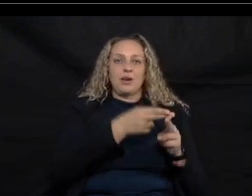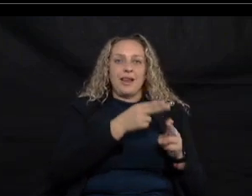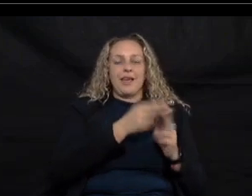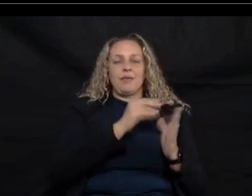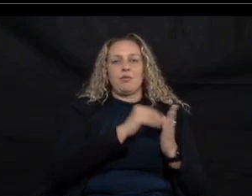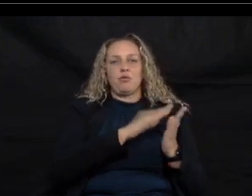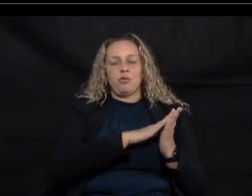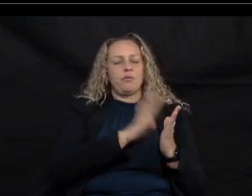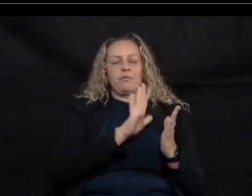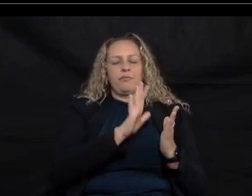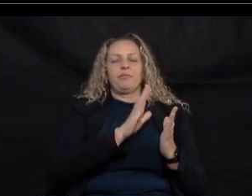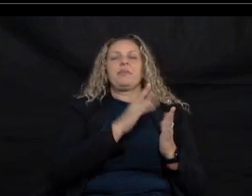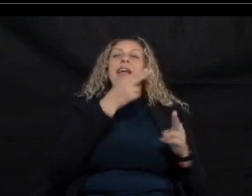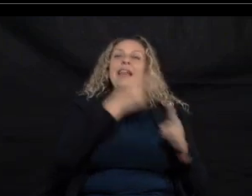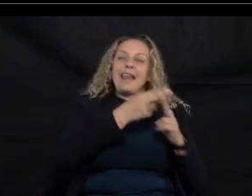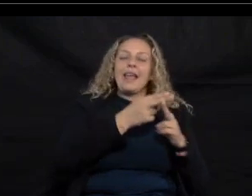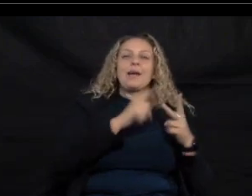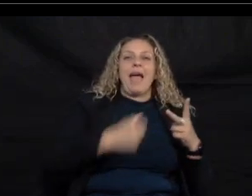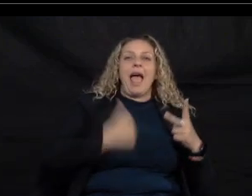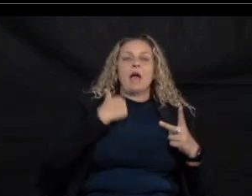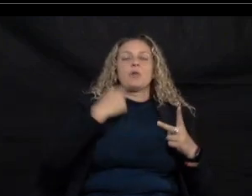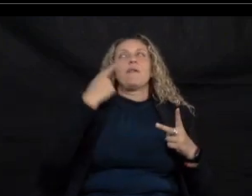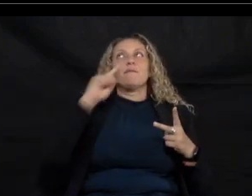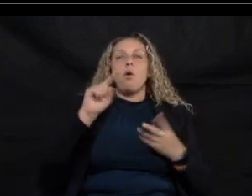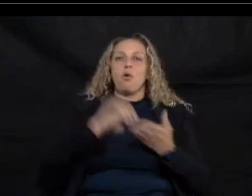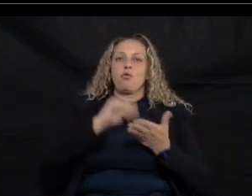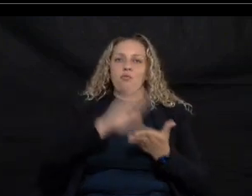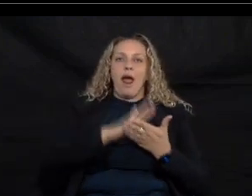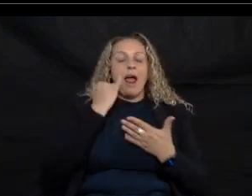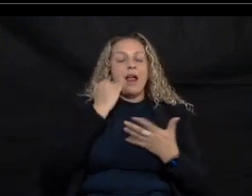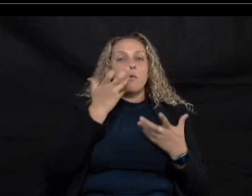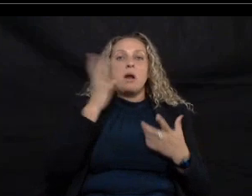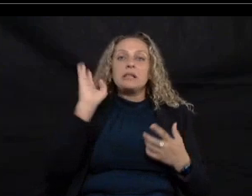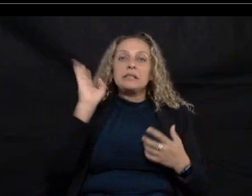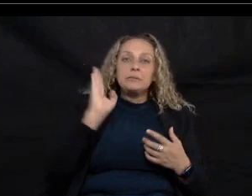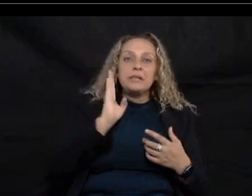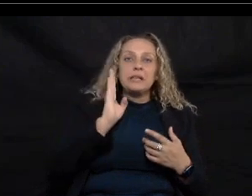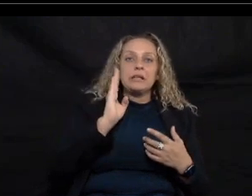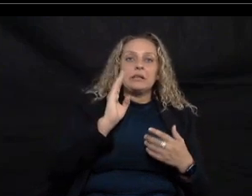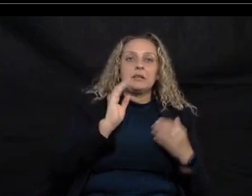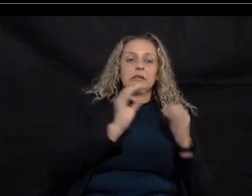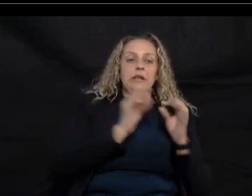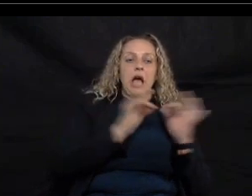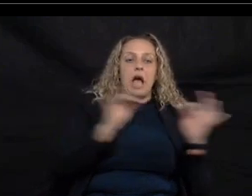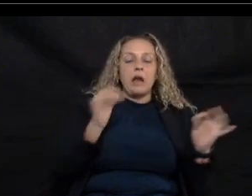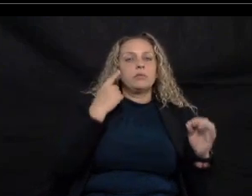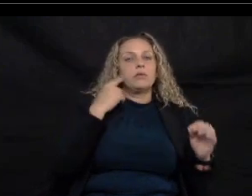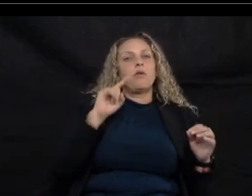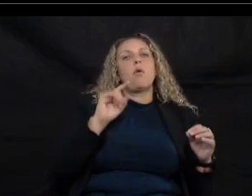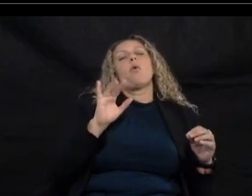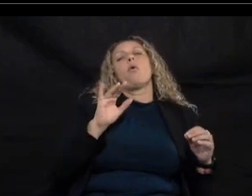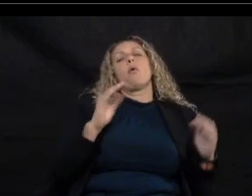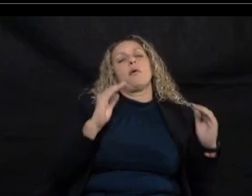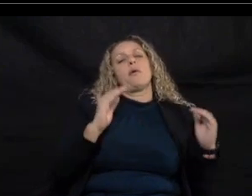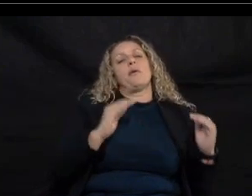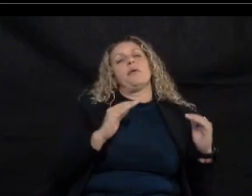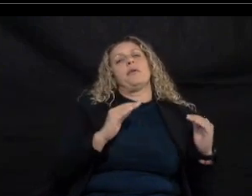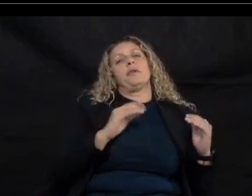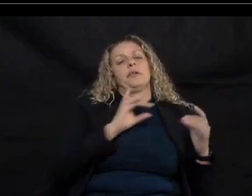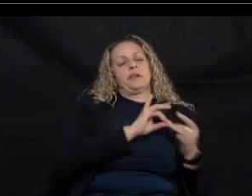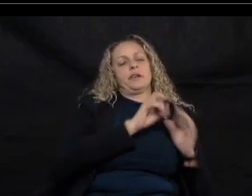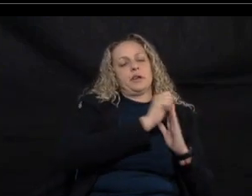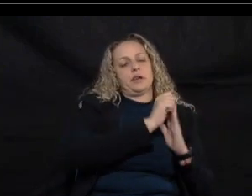record, name and address for the record. And if you'd like to speak on items for consent agenda or